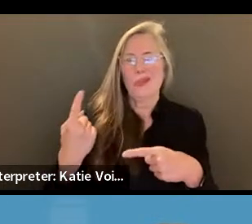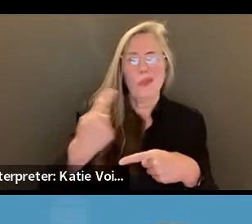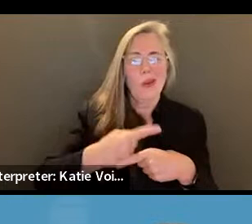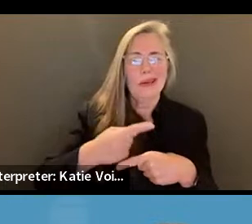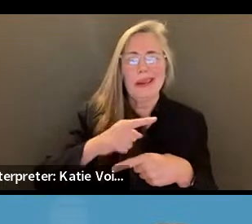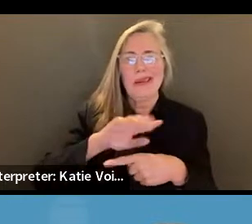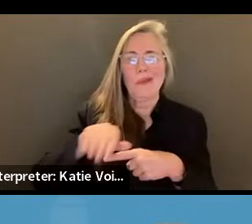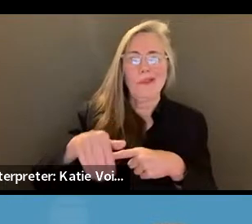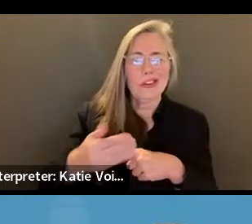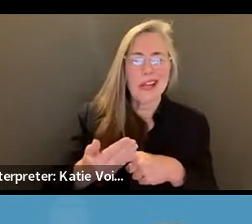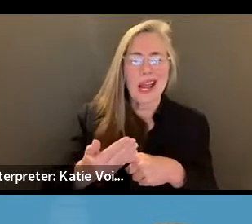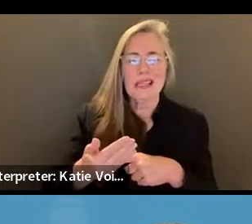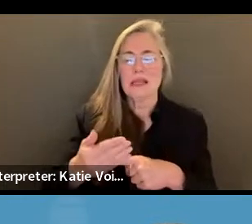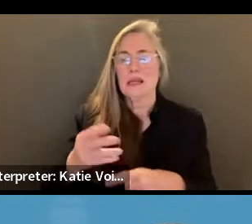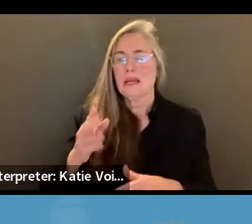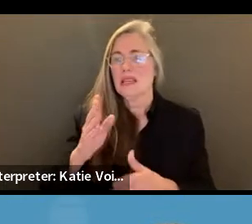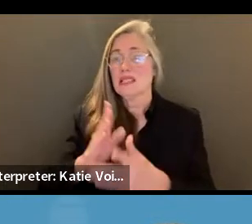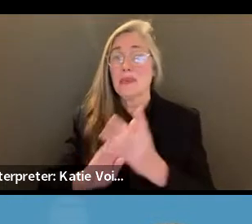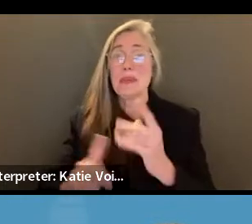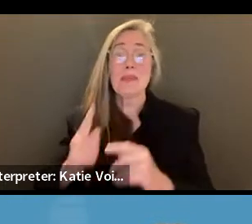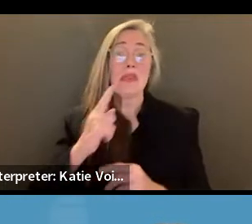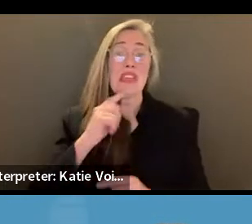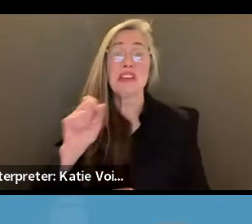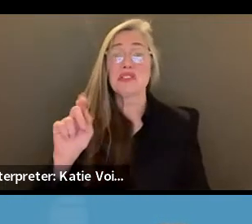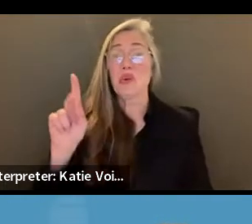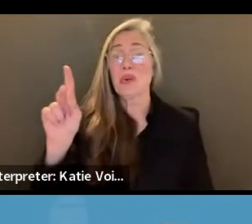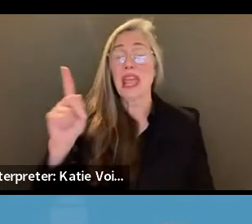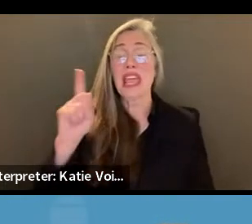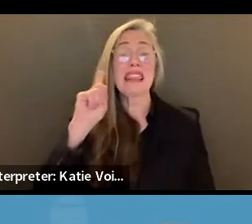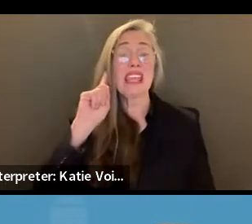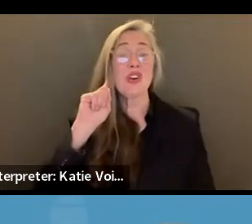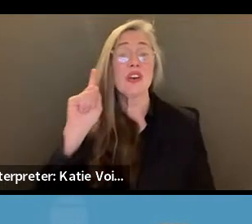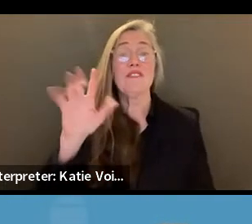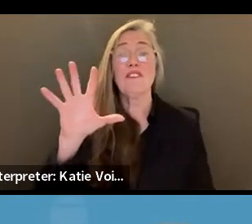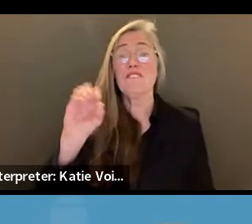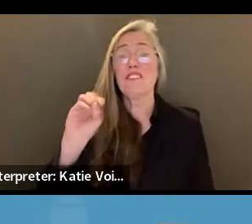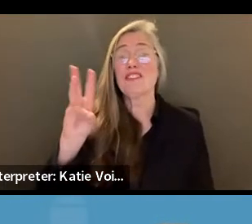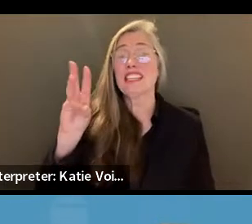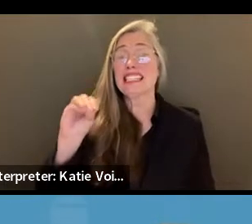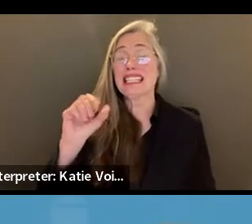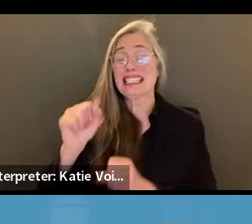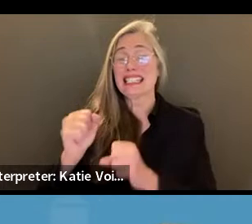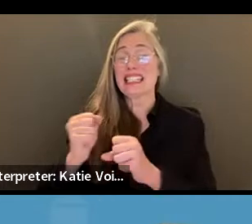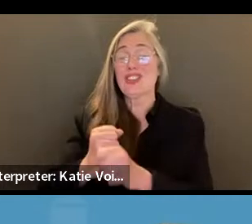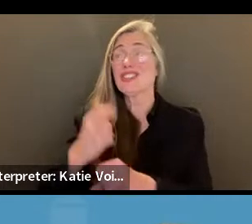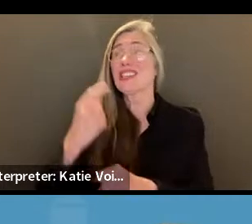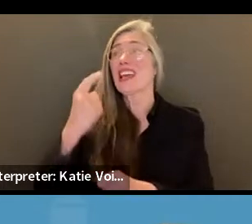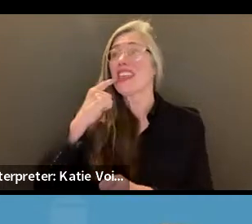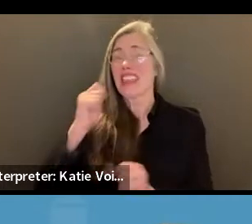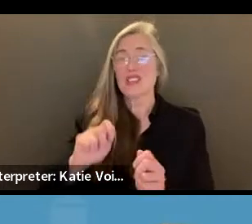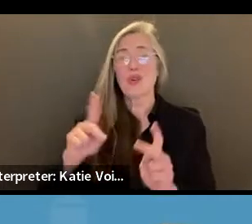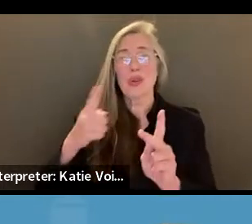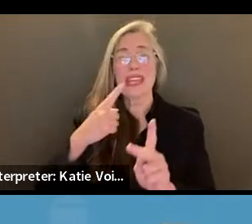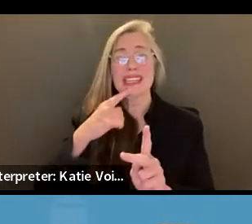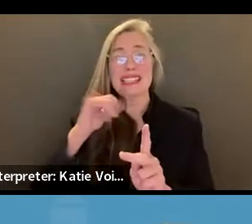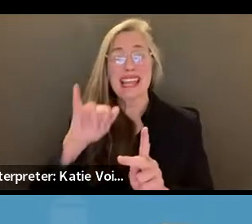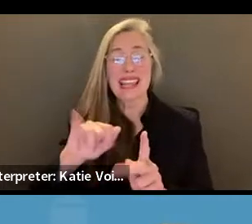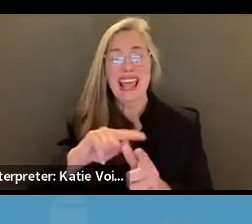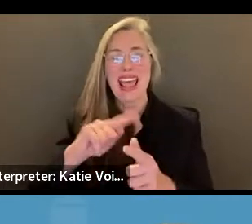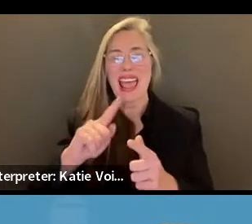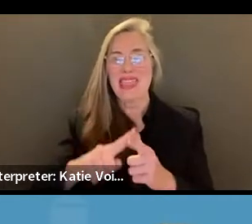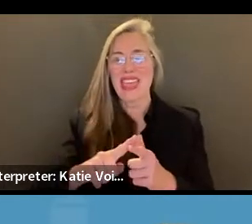Someone can think it's okay to say certain things for 50 years, 60 years, and then it's